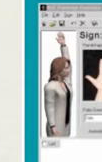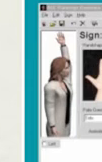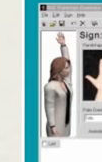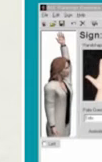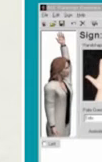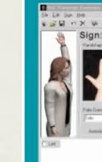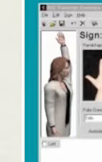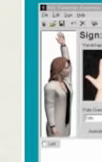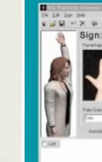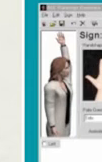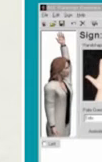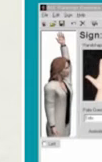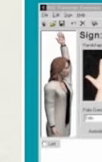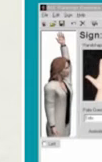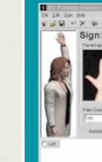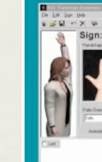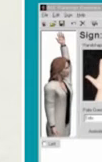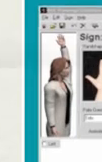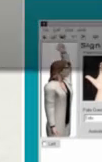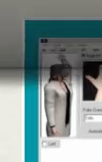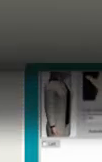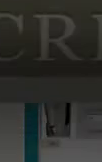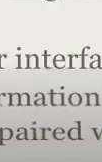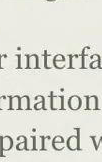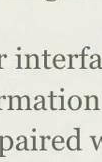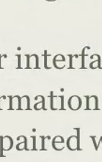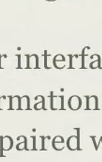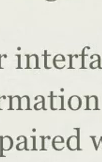location and motion of the hands.